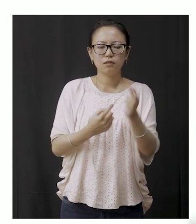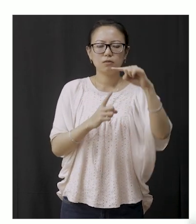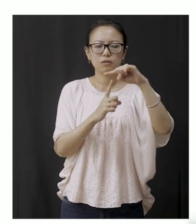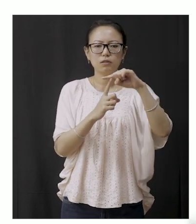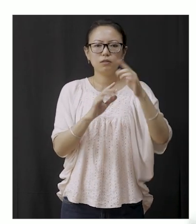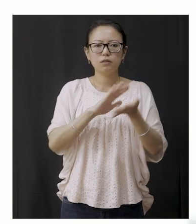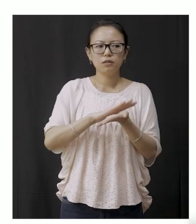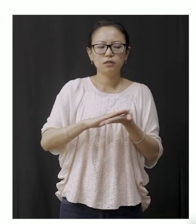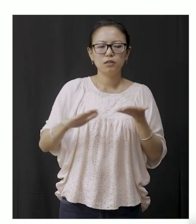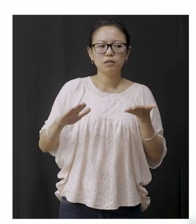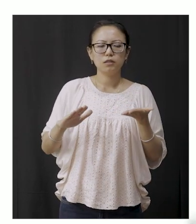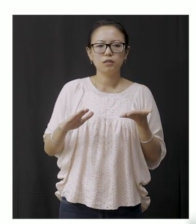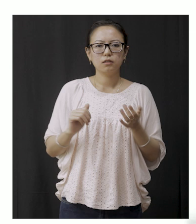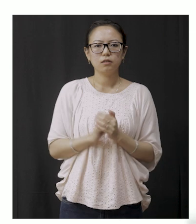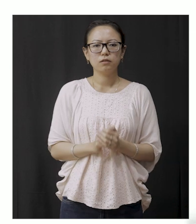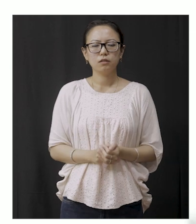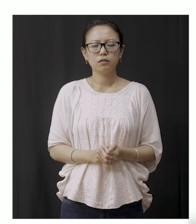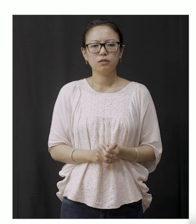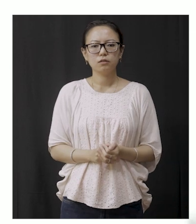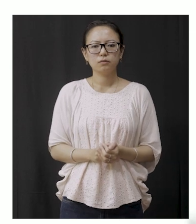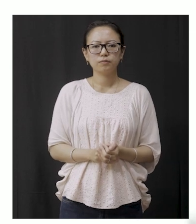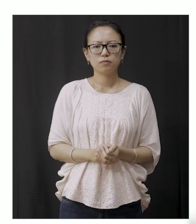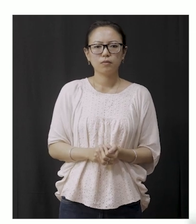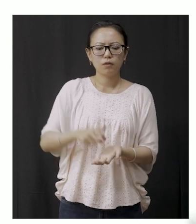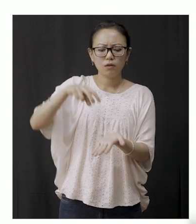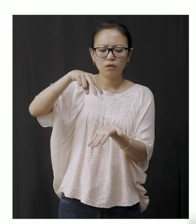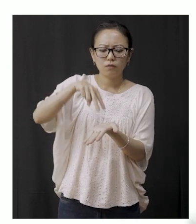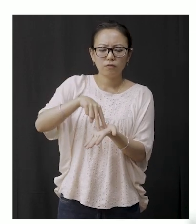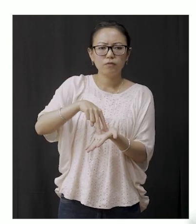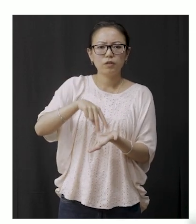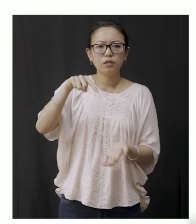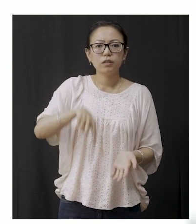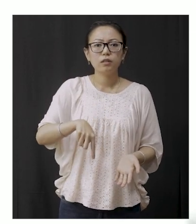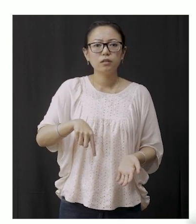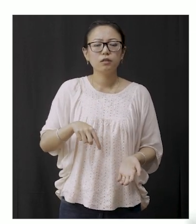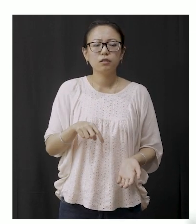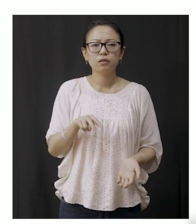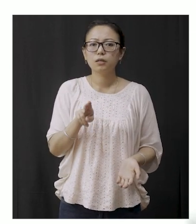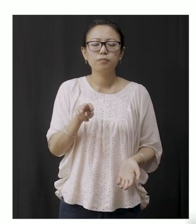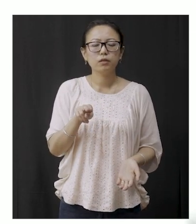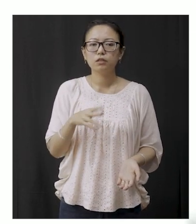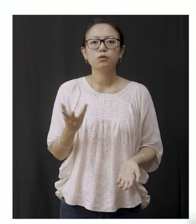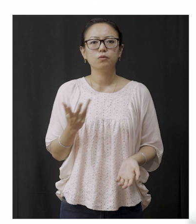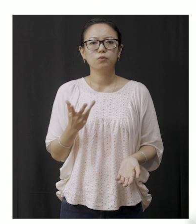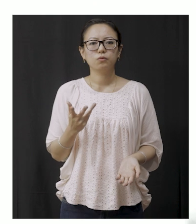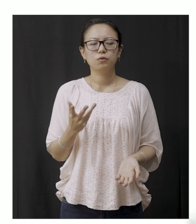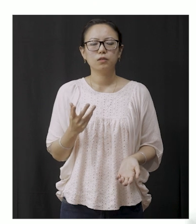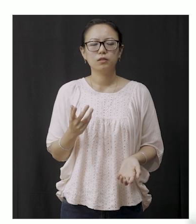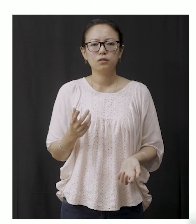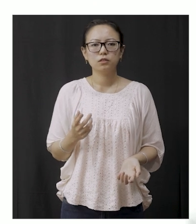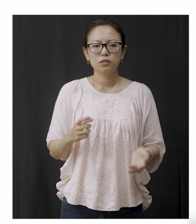here is referred to the roots of the trees. Here is referred to the